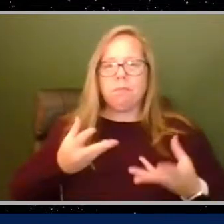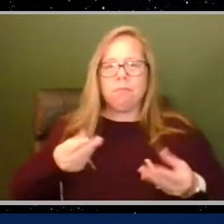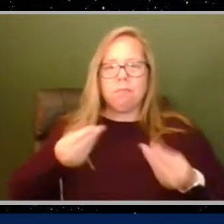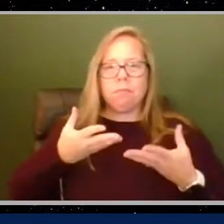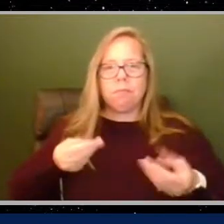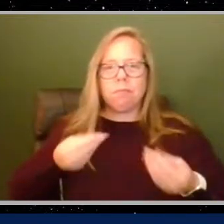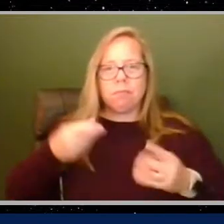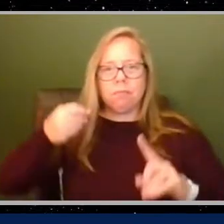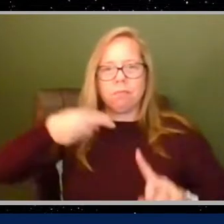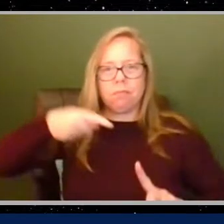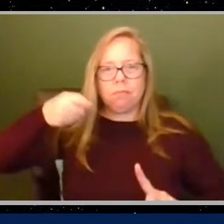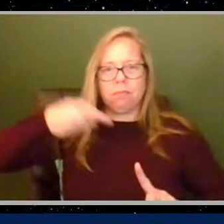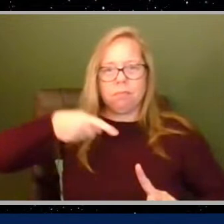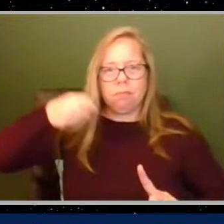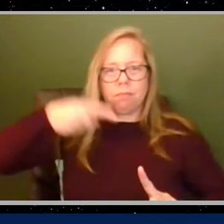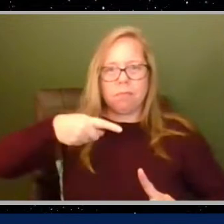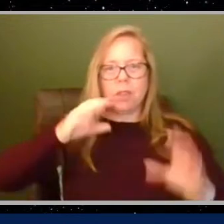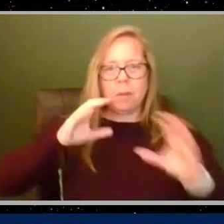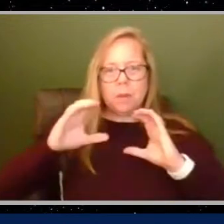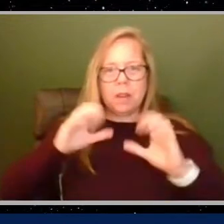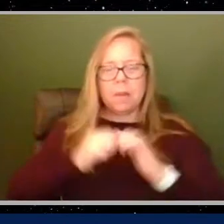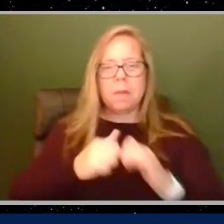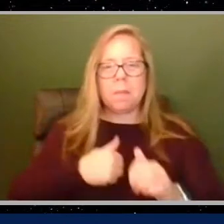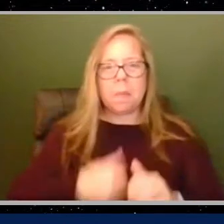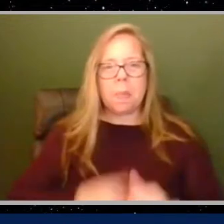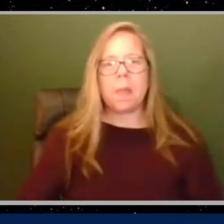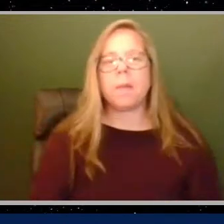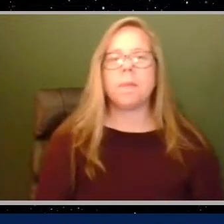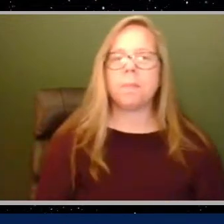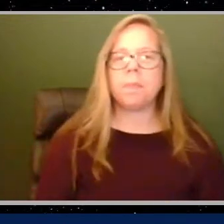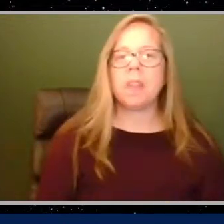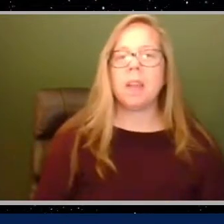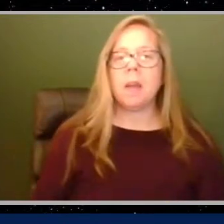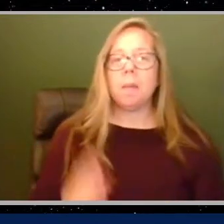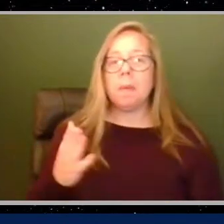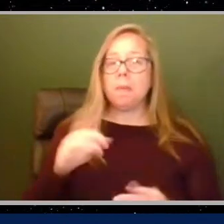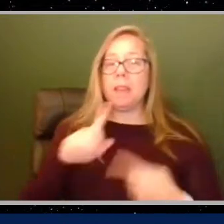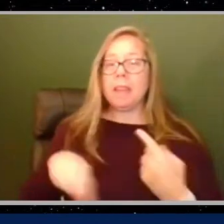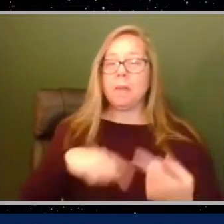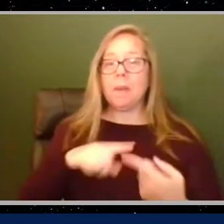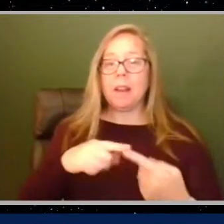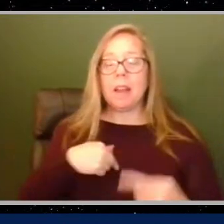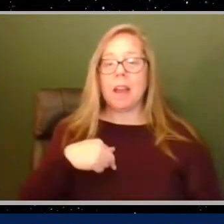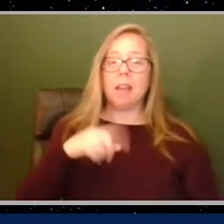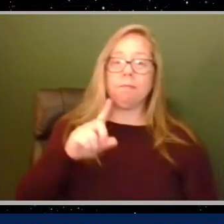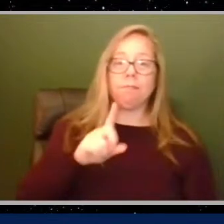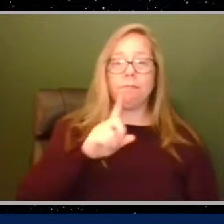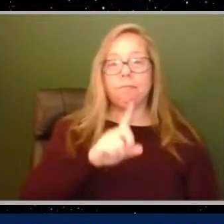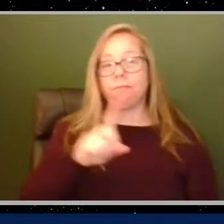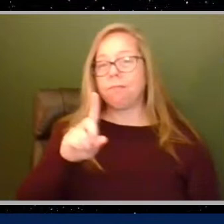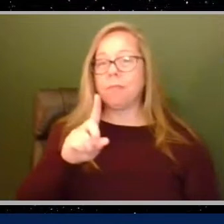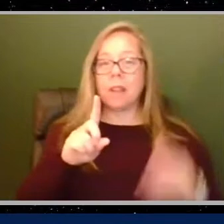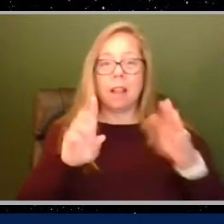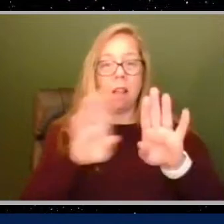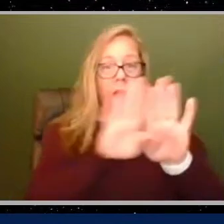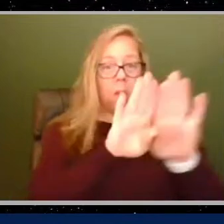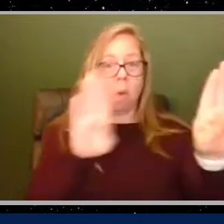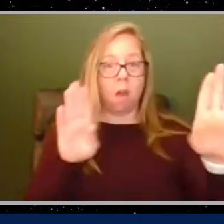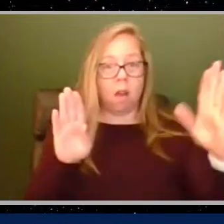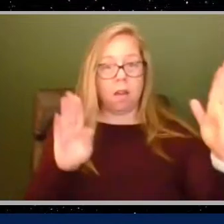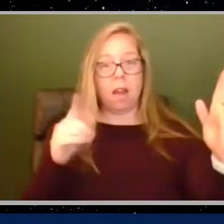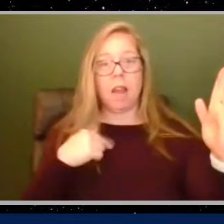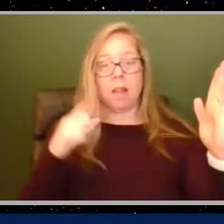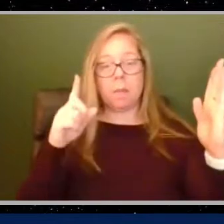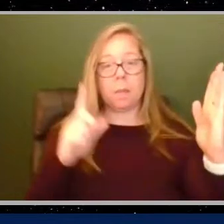sense. Yeah, that's like as you reach a wall or something like that, the watch just goes bzz a little bit instead of you pushing off the wall. It just gives you that